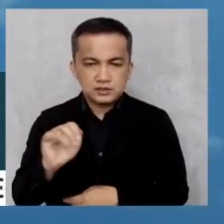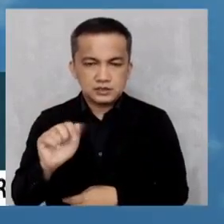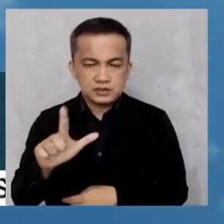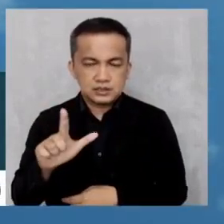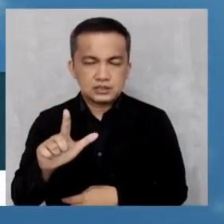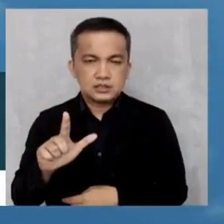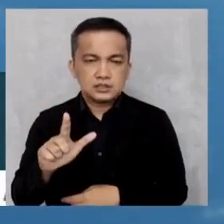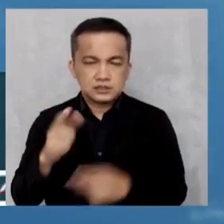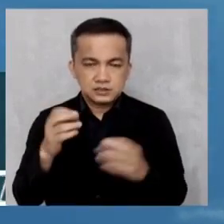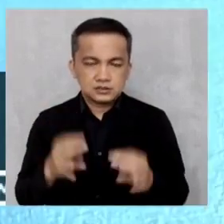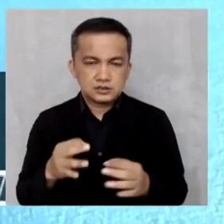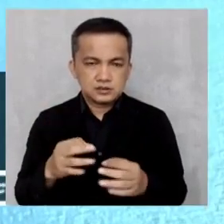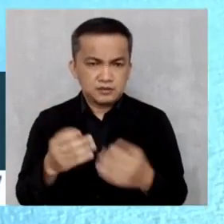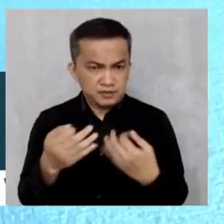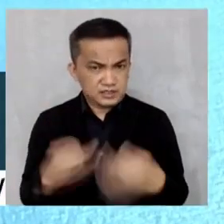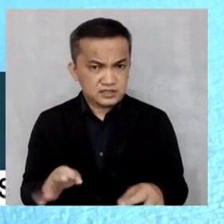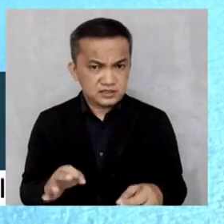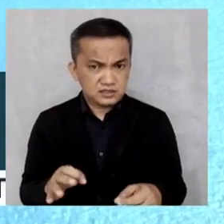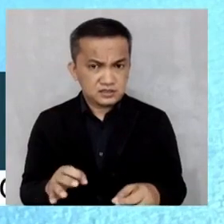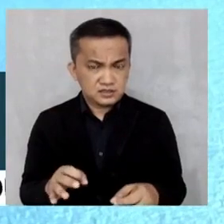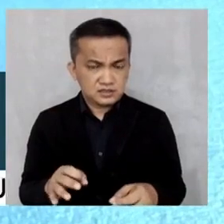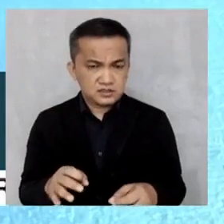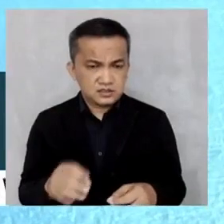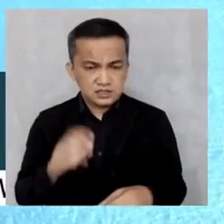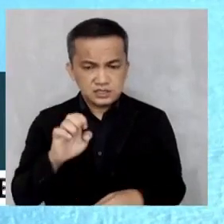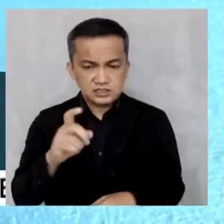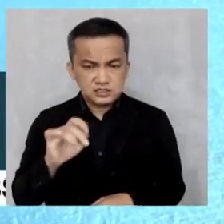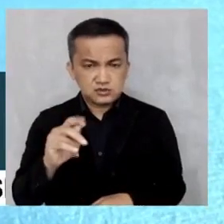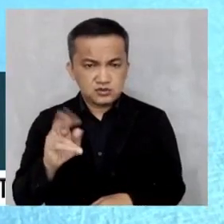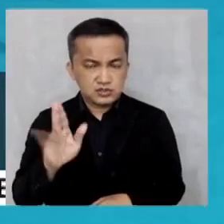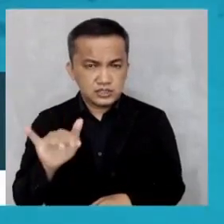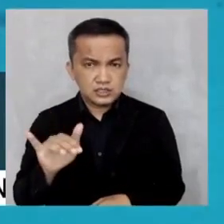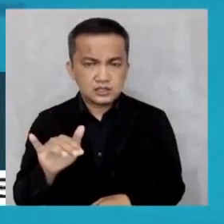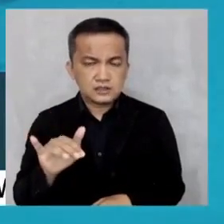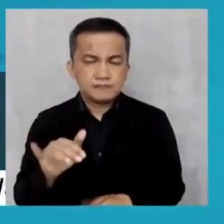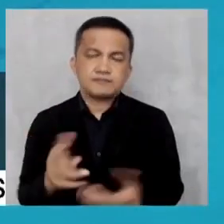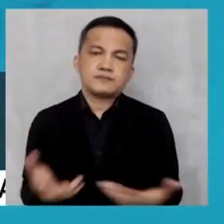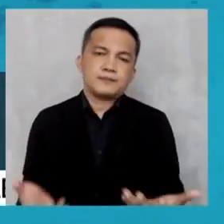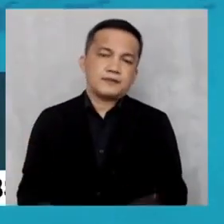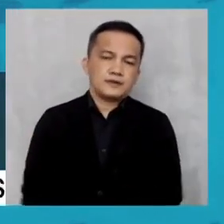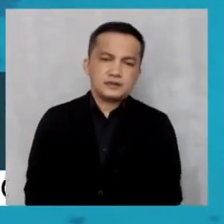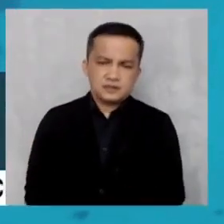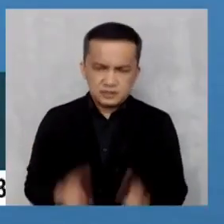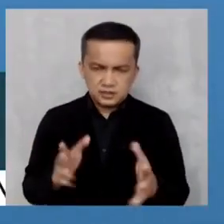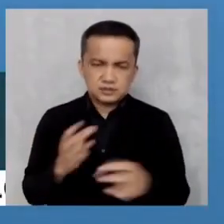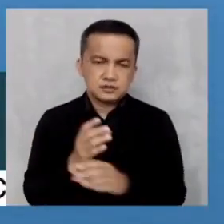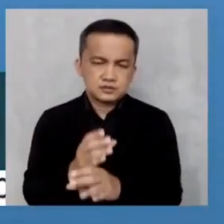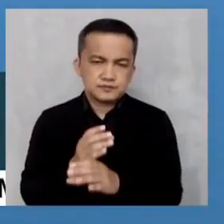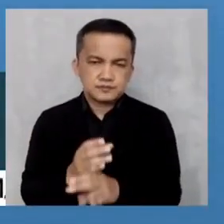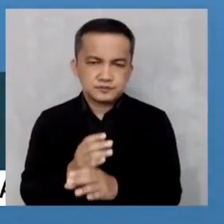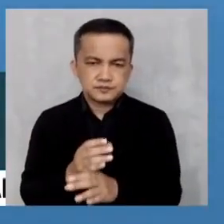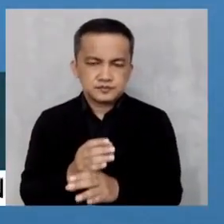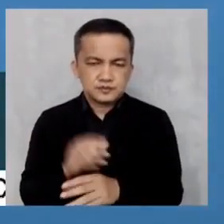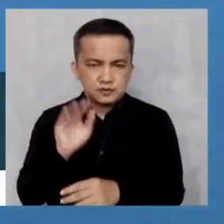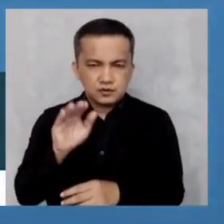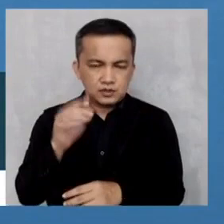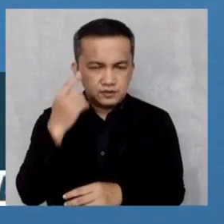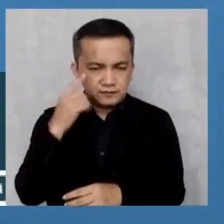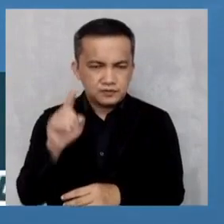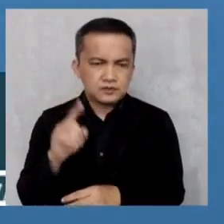already final and executory, so let us be careful in